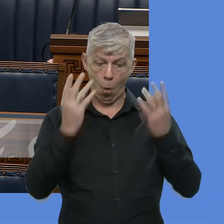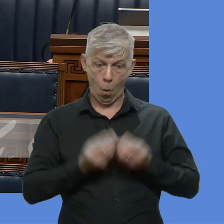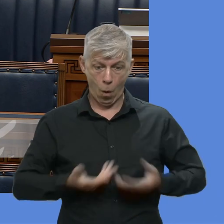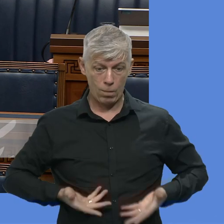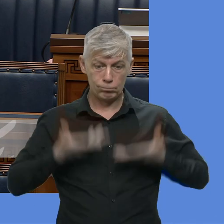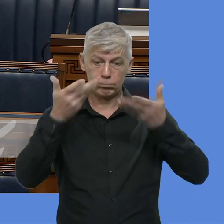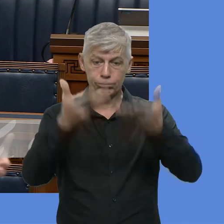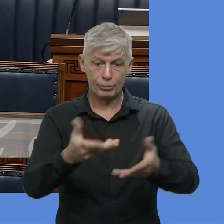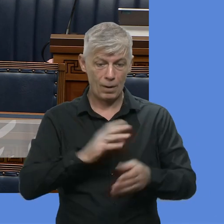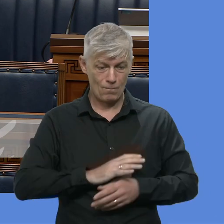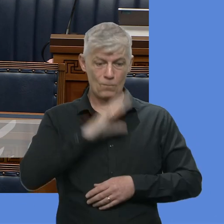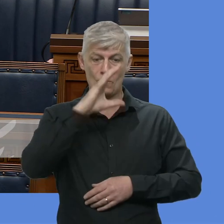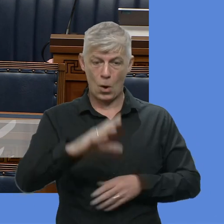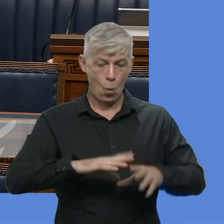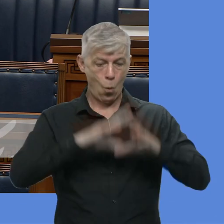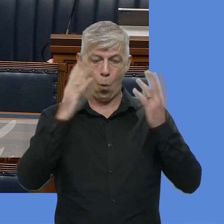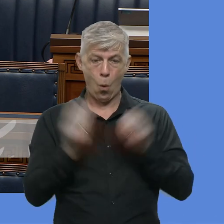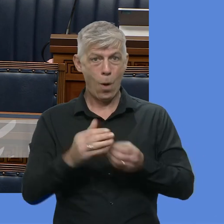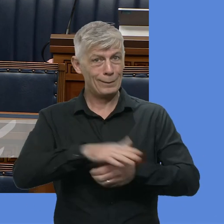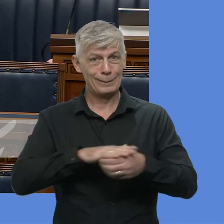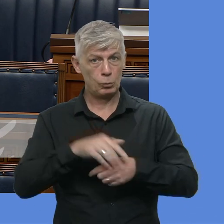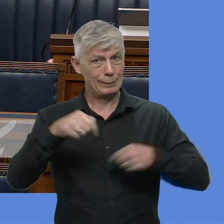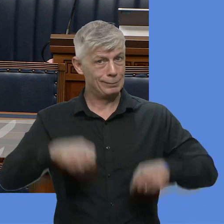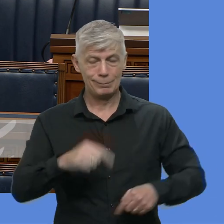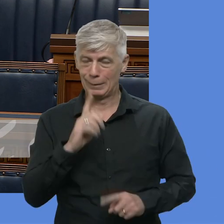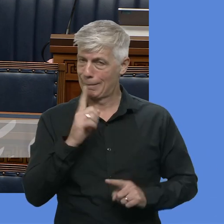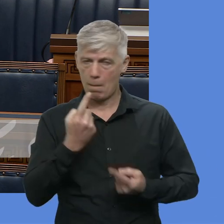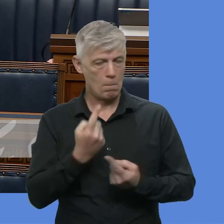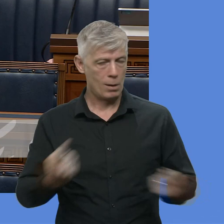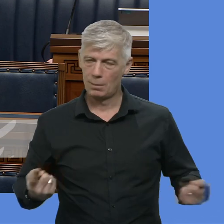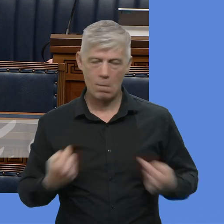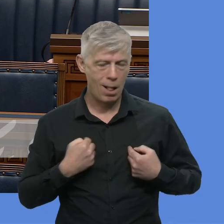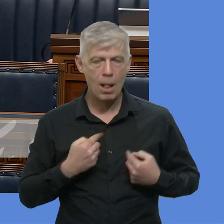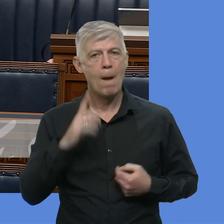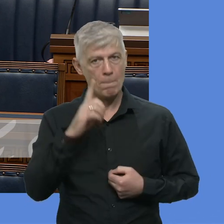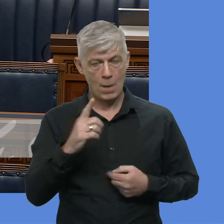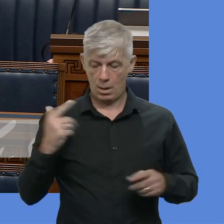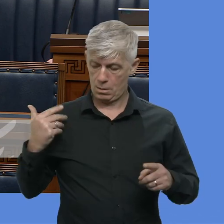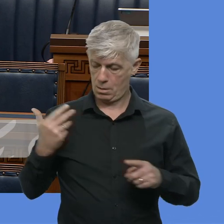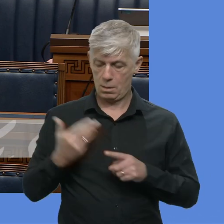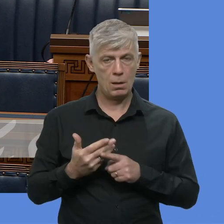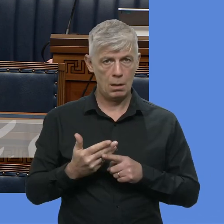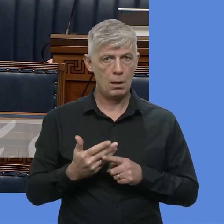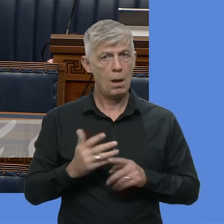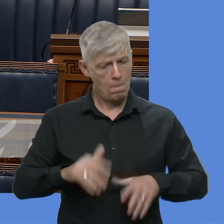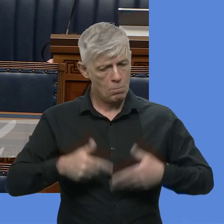and funding that is required in a situation like this, but I am pleased that over the last number of years we have been able to provide